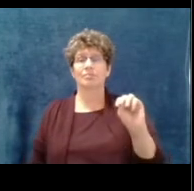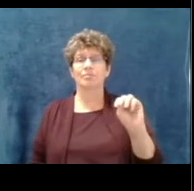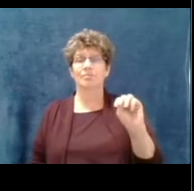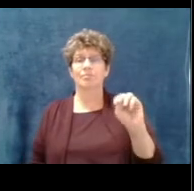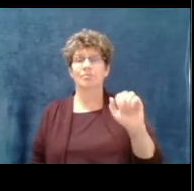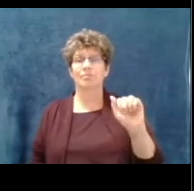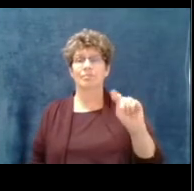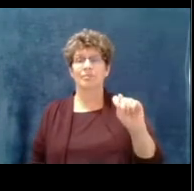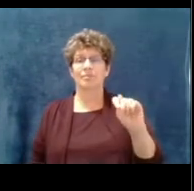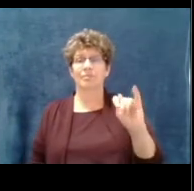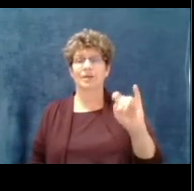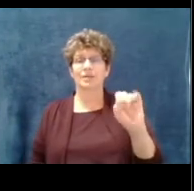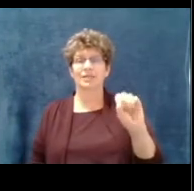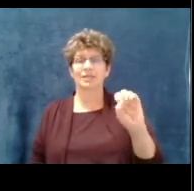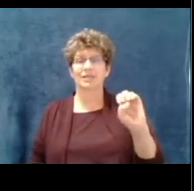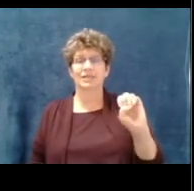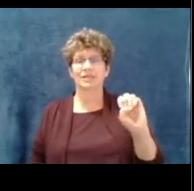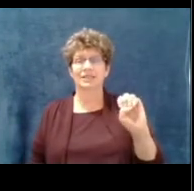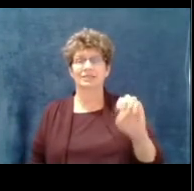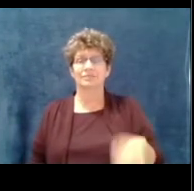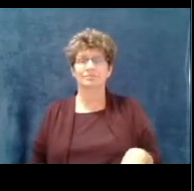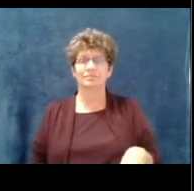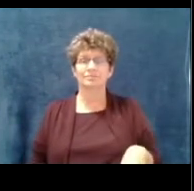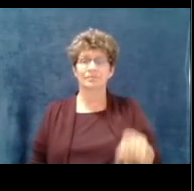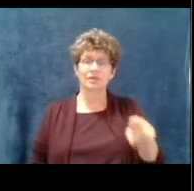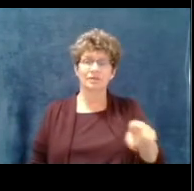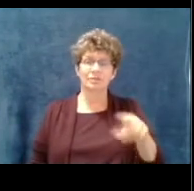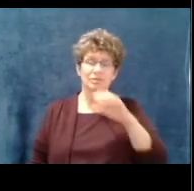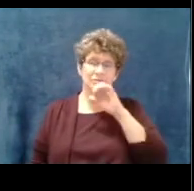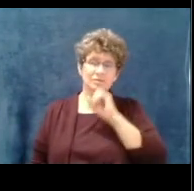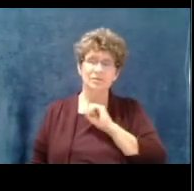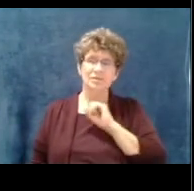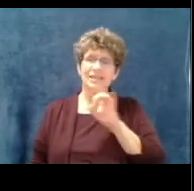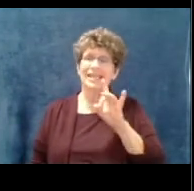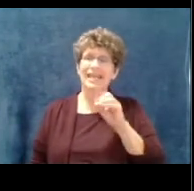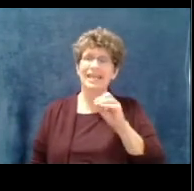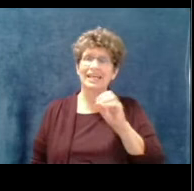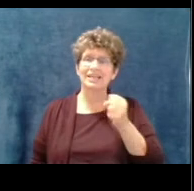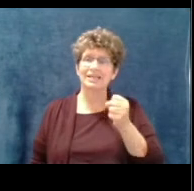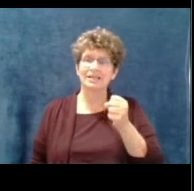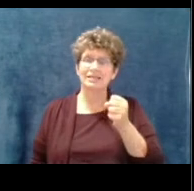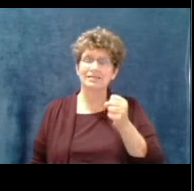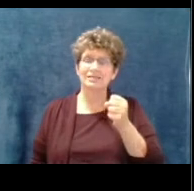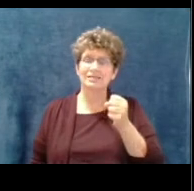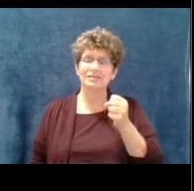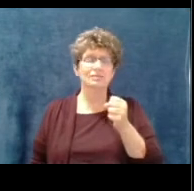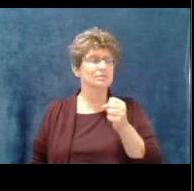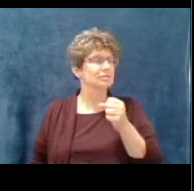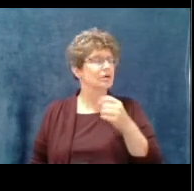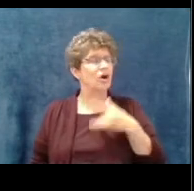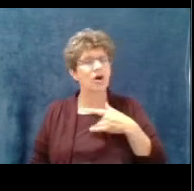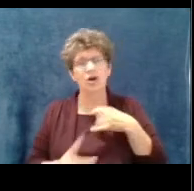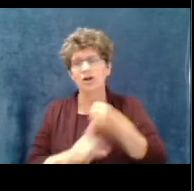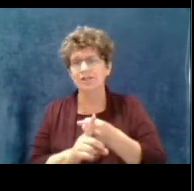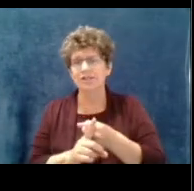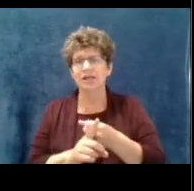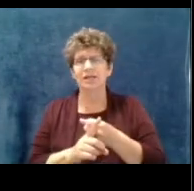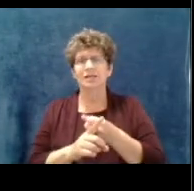cutouts. So by his early 80s, Matisse was suffering. He'd had a heart attack, he had a lung disorder, he